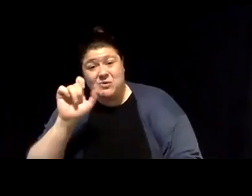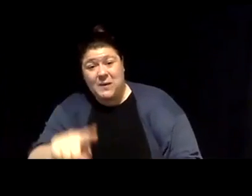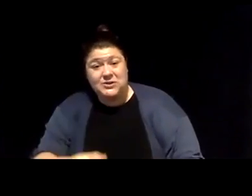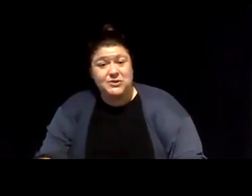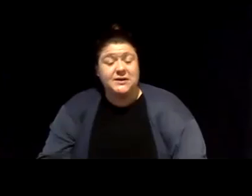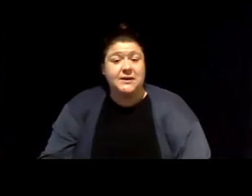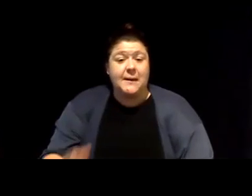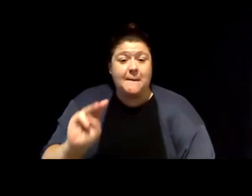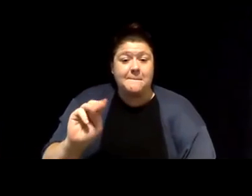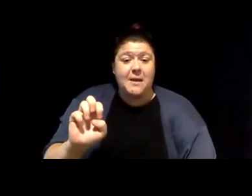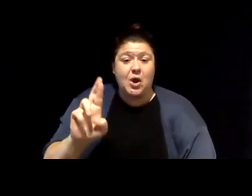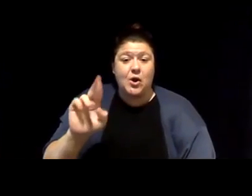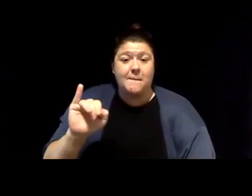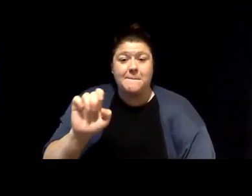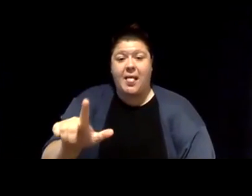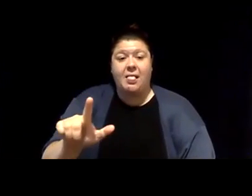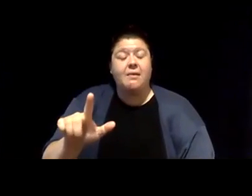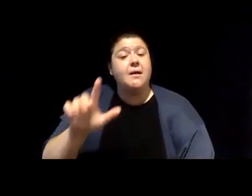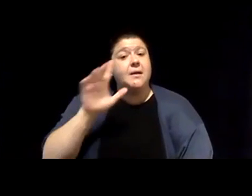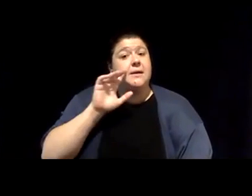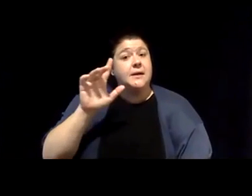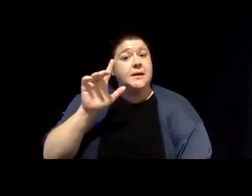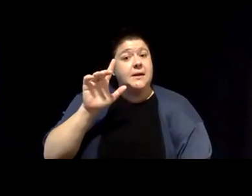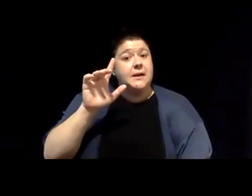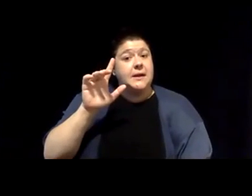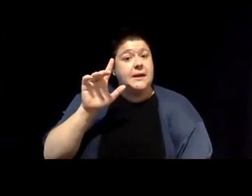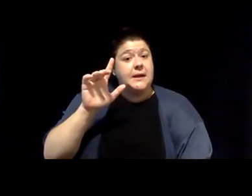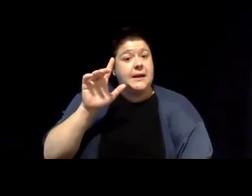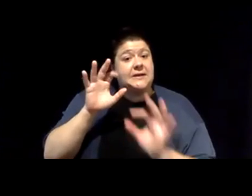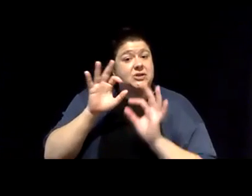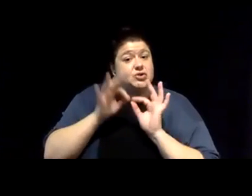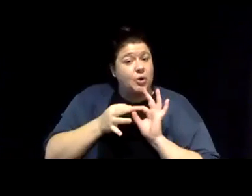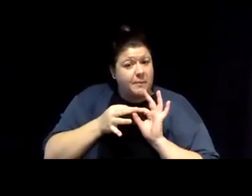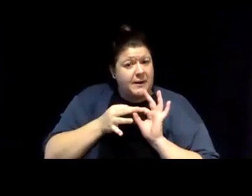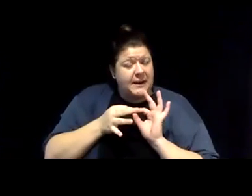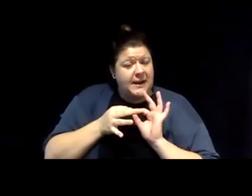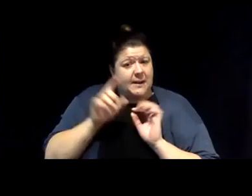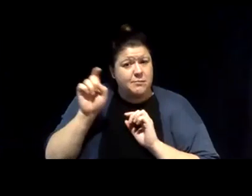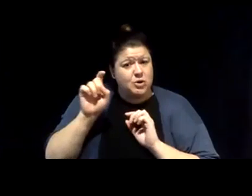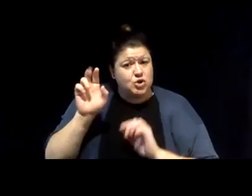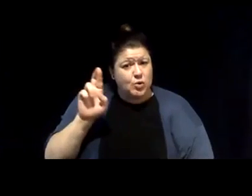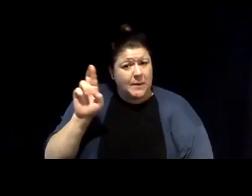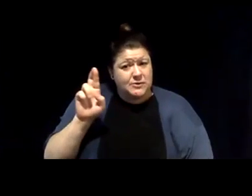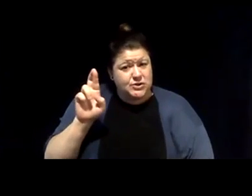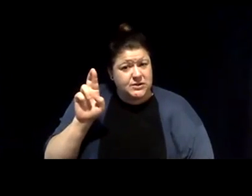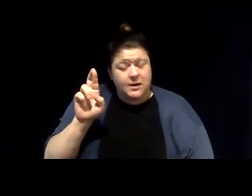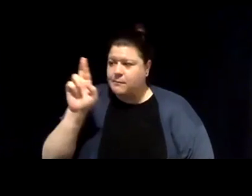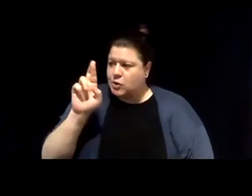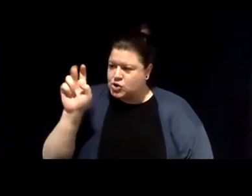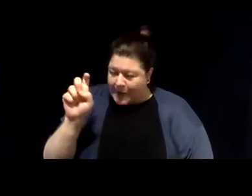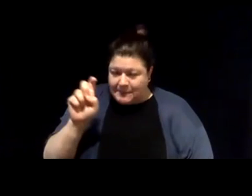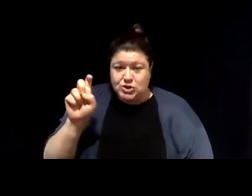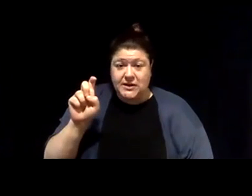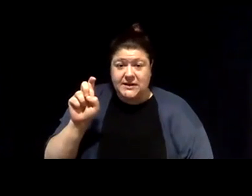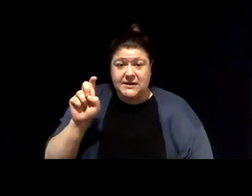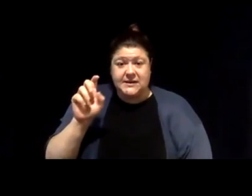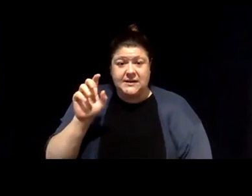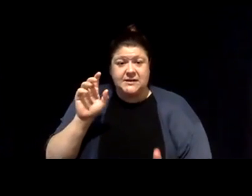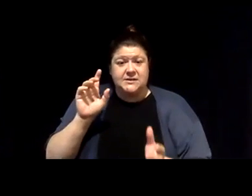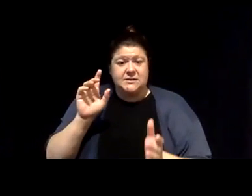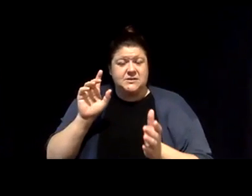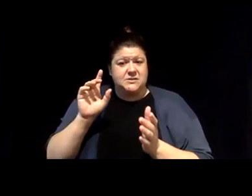question. When it comes to interpreting prescription drugs or medicine, can